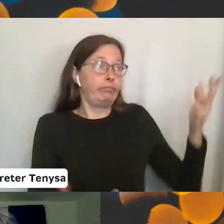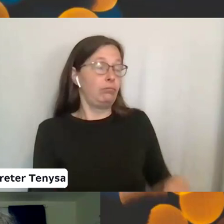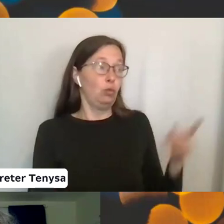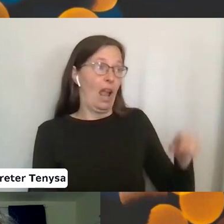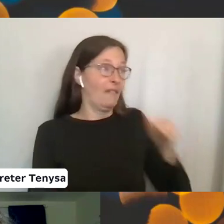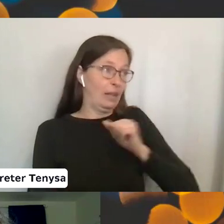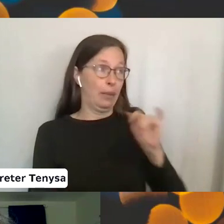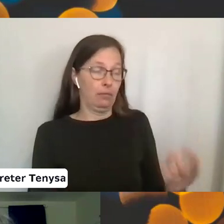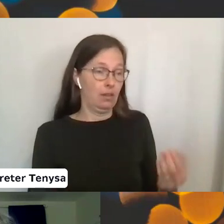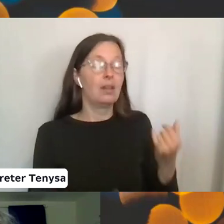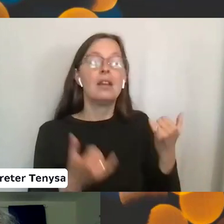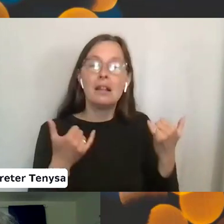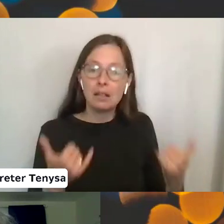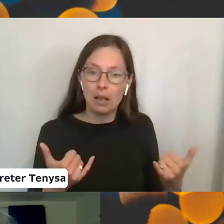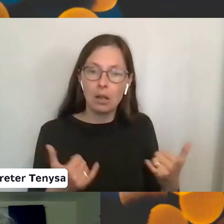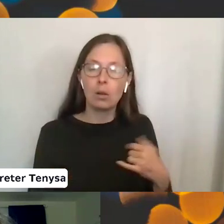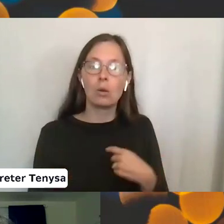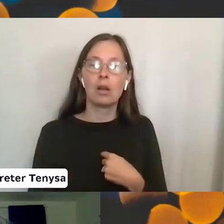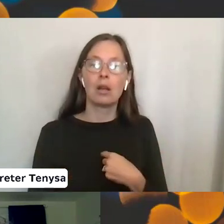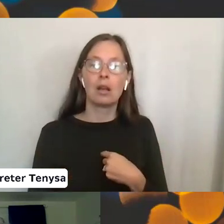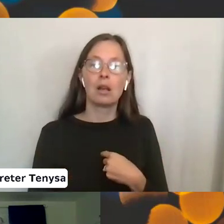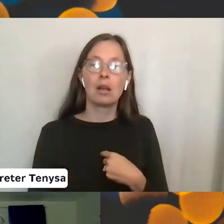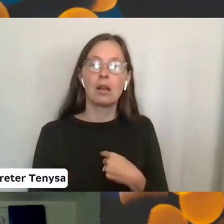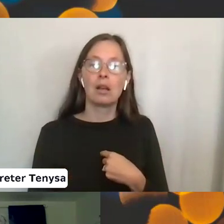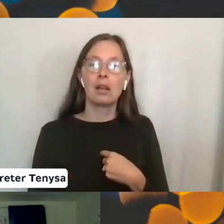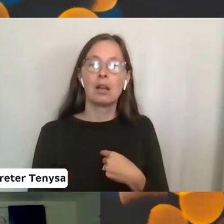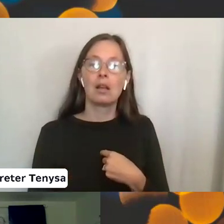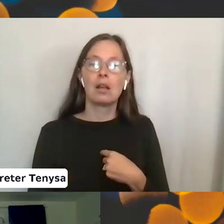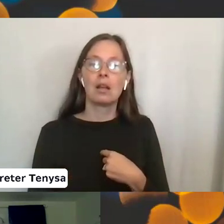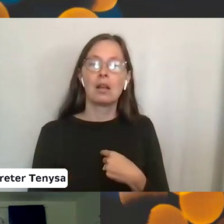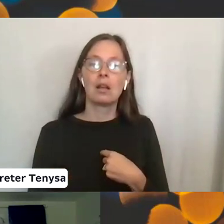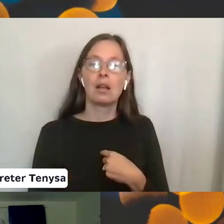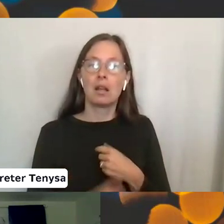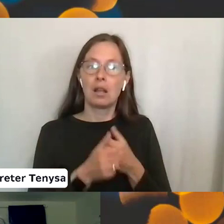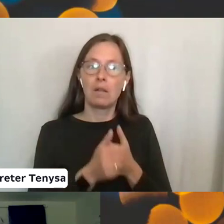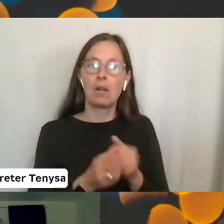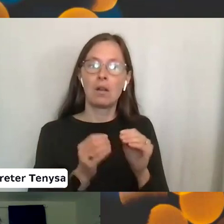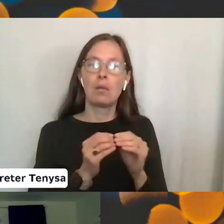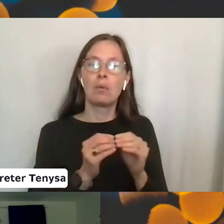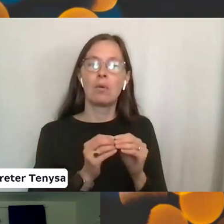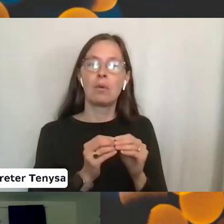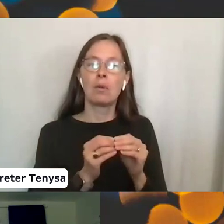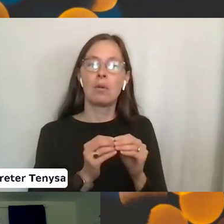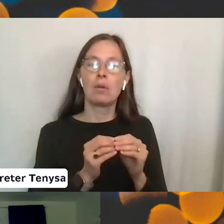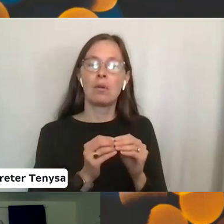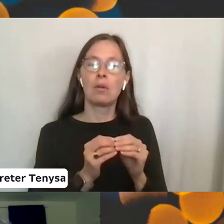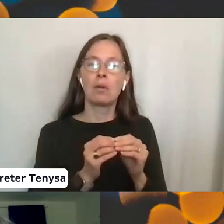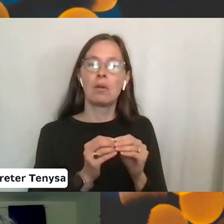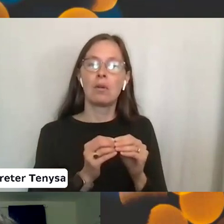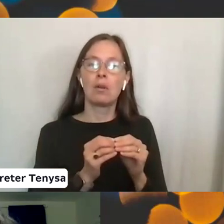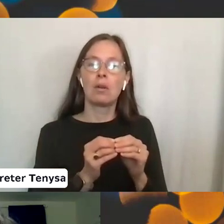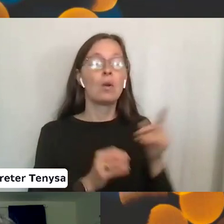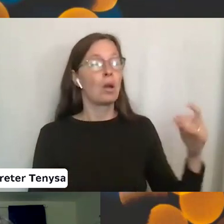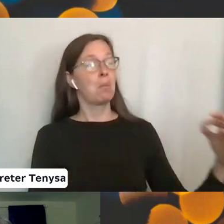And now I definitely live more by, I appreciate a note. Like